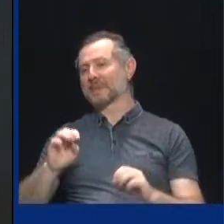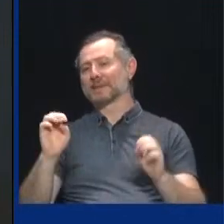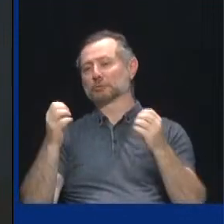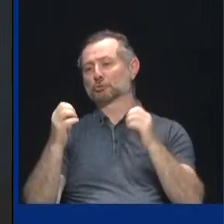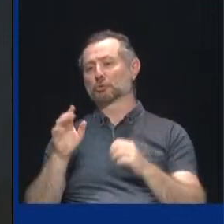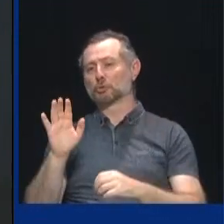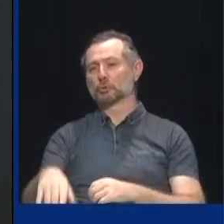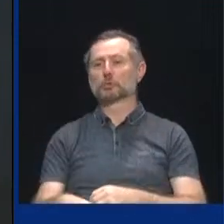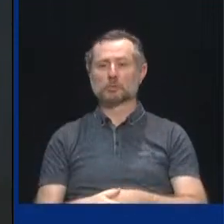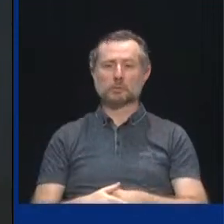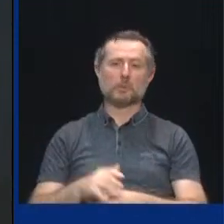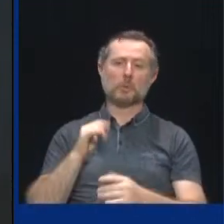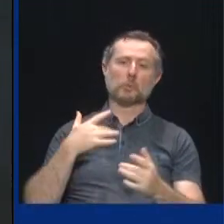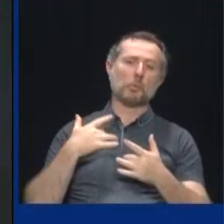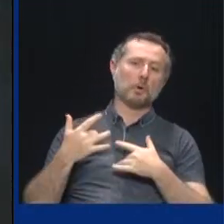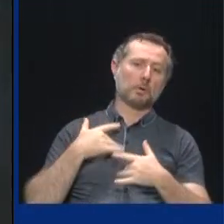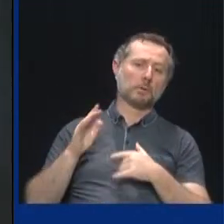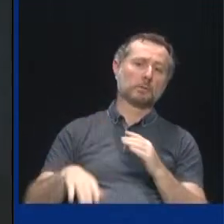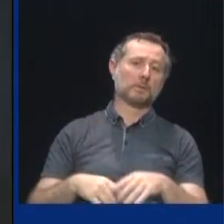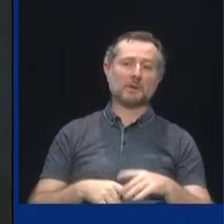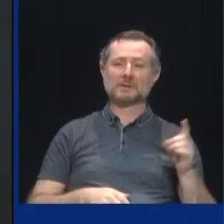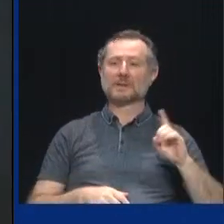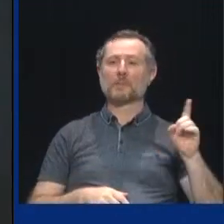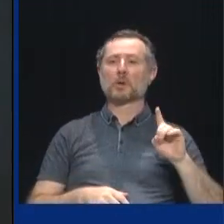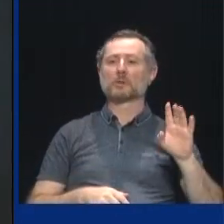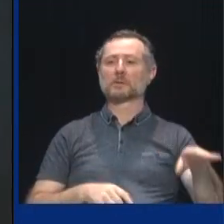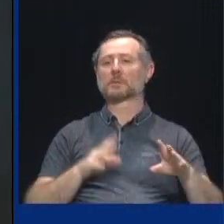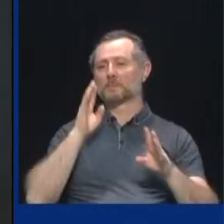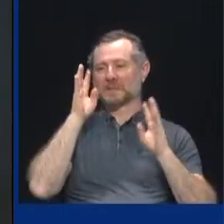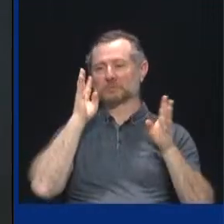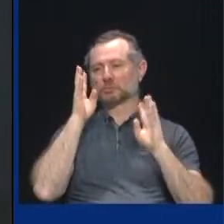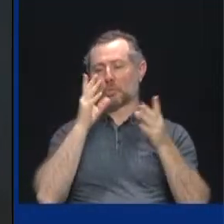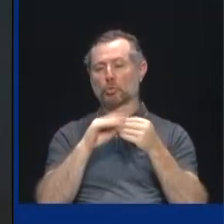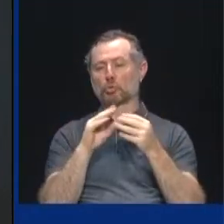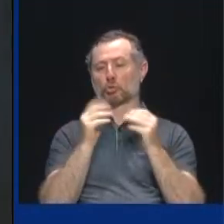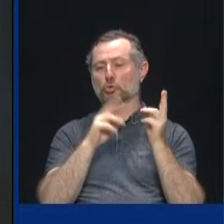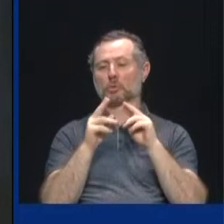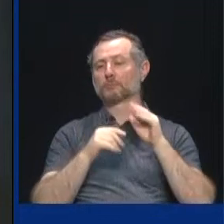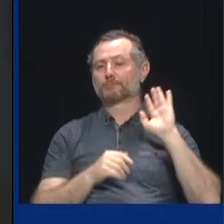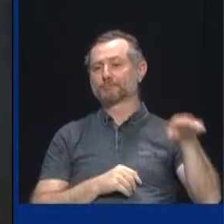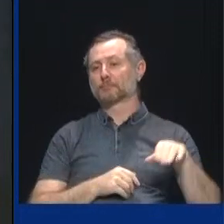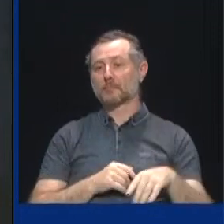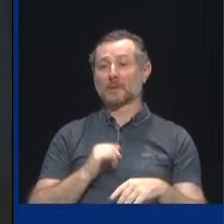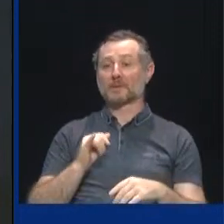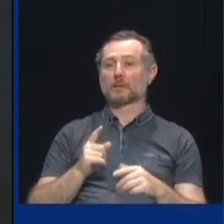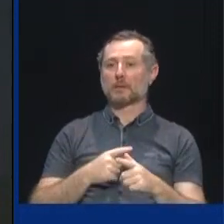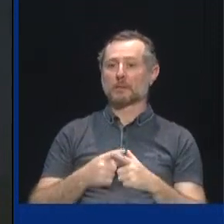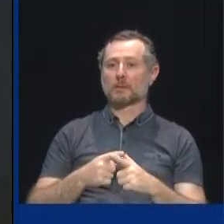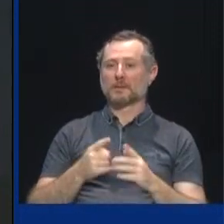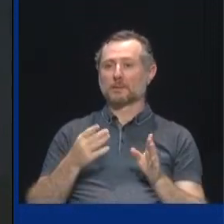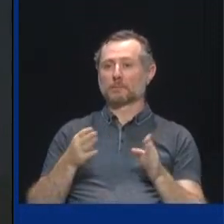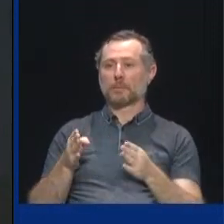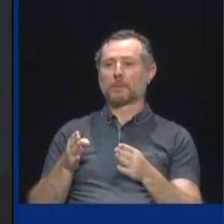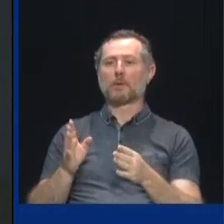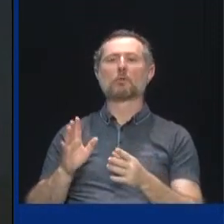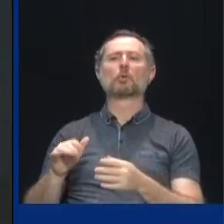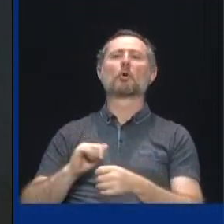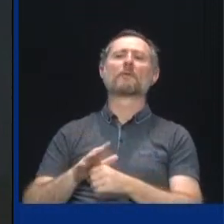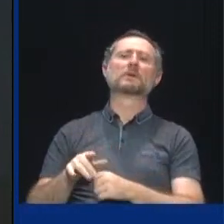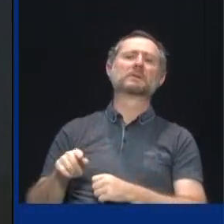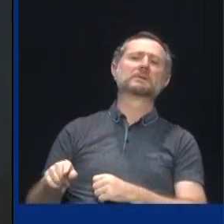worry, it's just a Democratic conspiracy. And then he shifted to COVID is only a problem